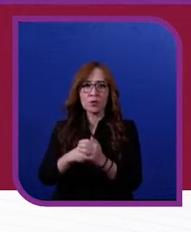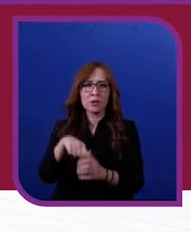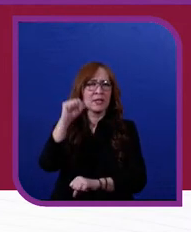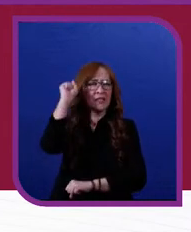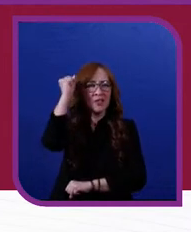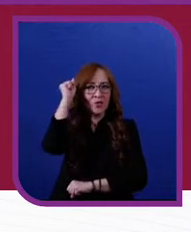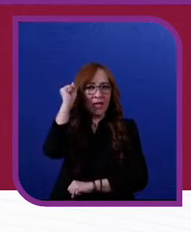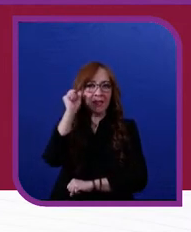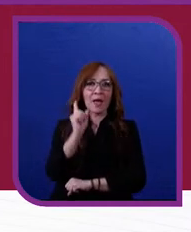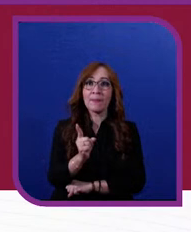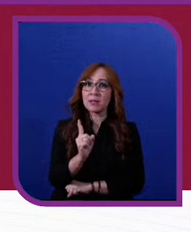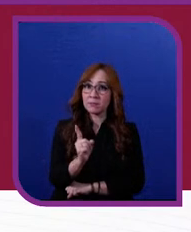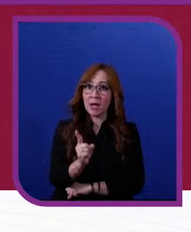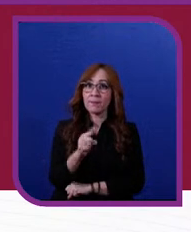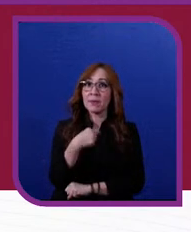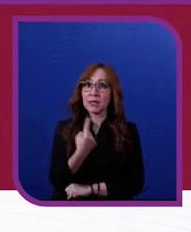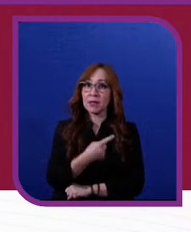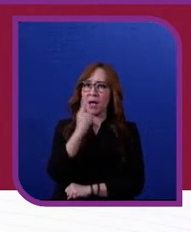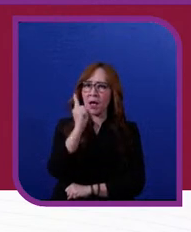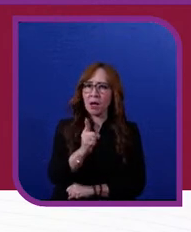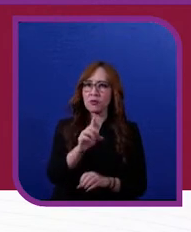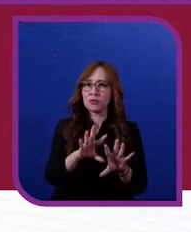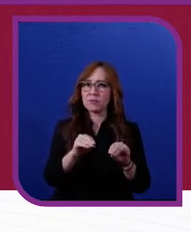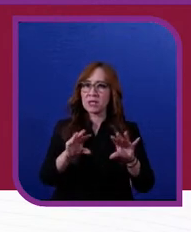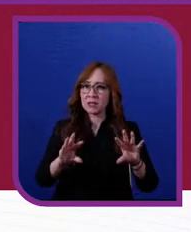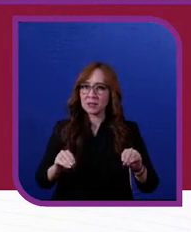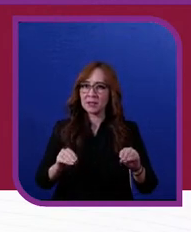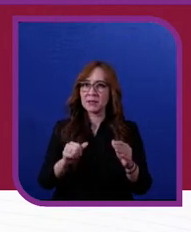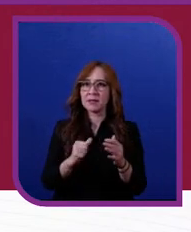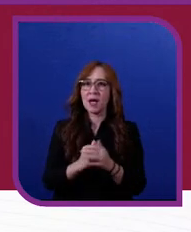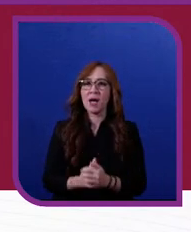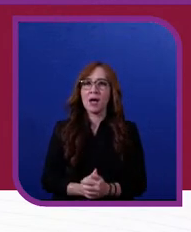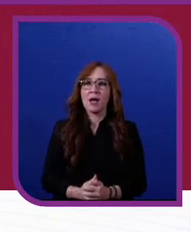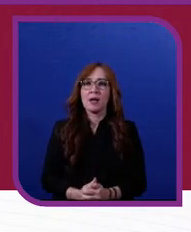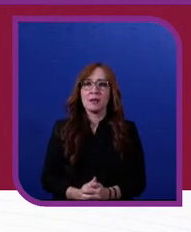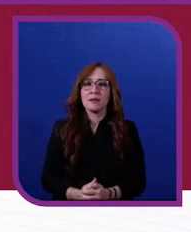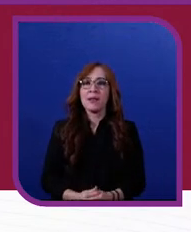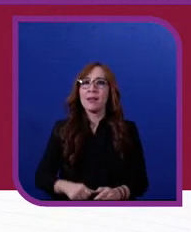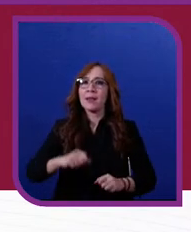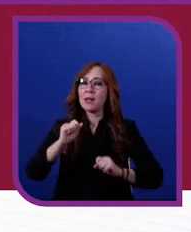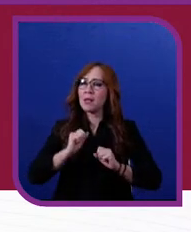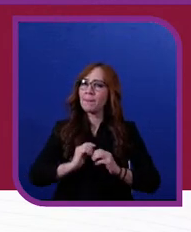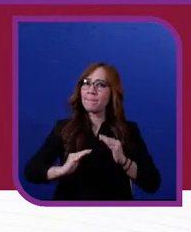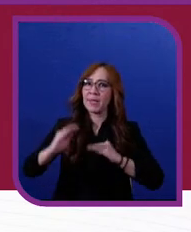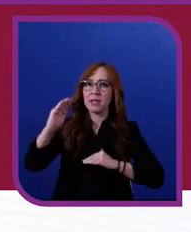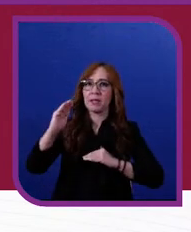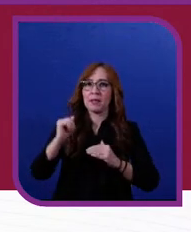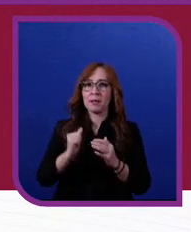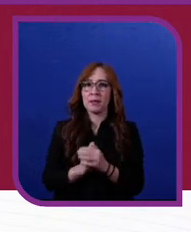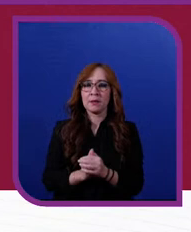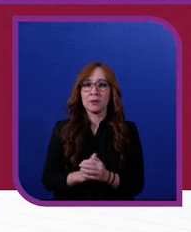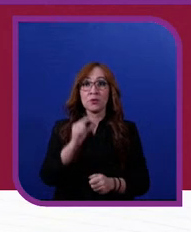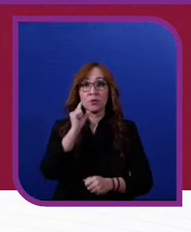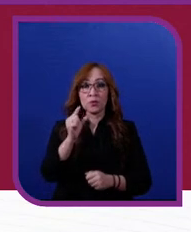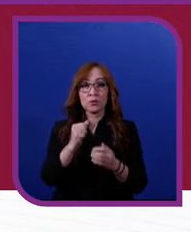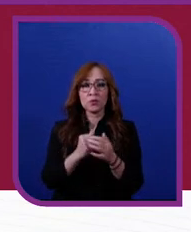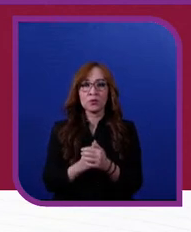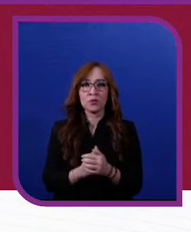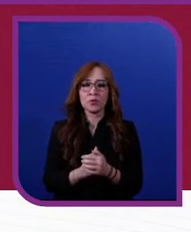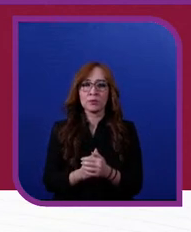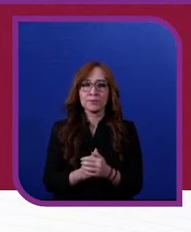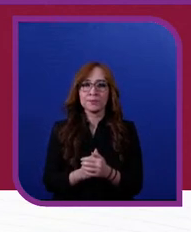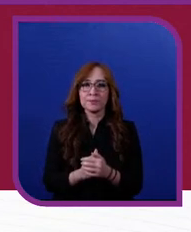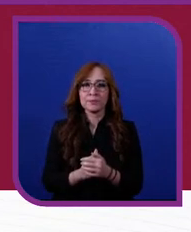rawwork we have to develop what we call Green Framework and then a FT Isun